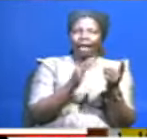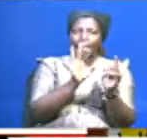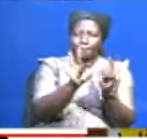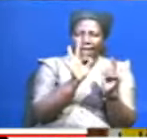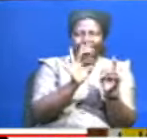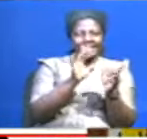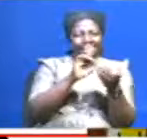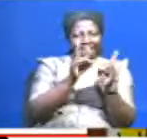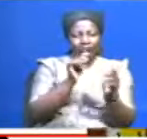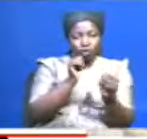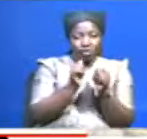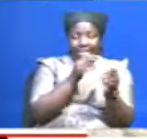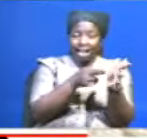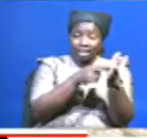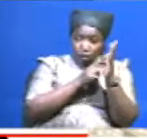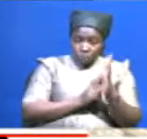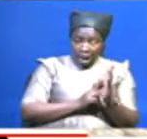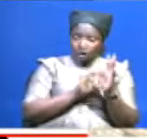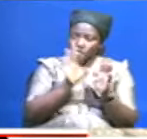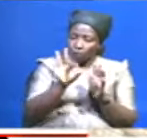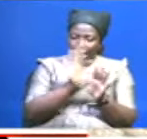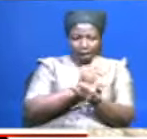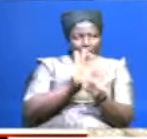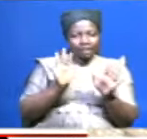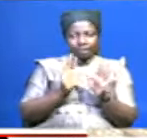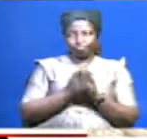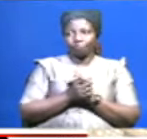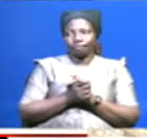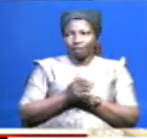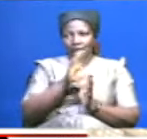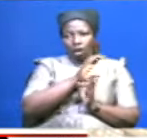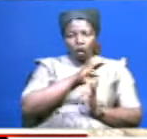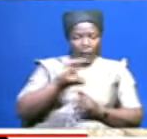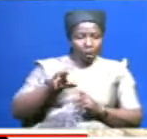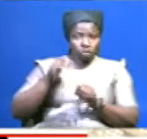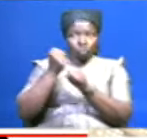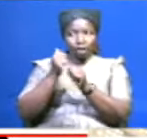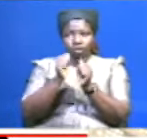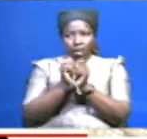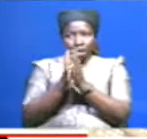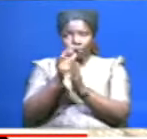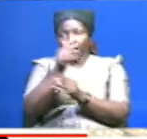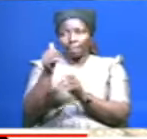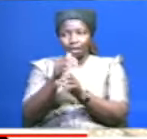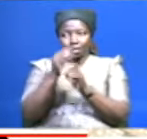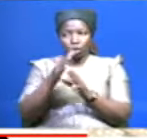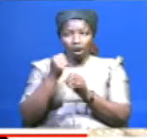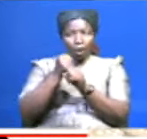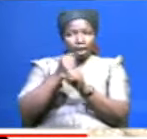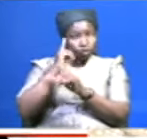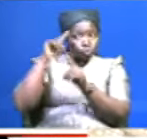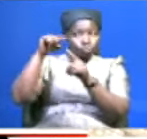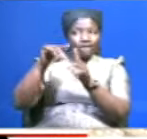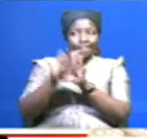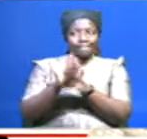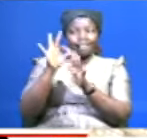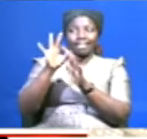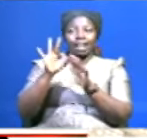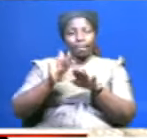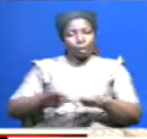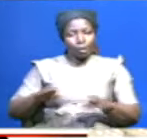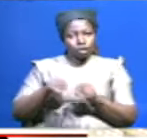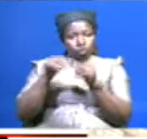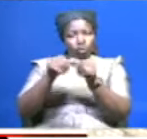required to pick. Even as the commission, in conjunction with other stakeholders, works towards finding a lasting solution to online